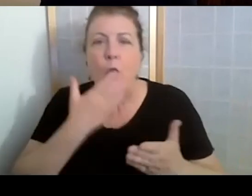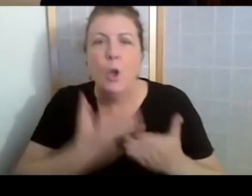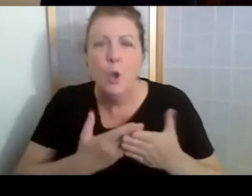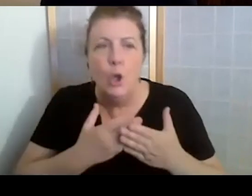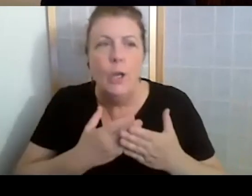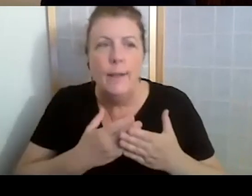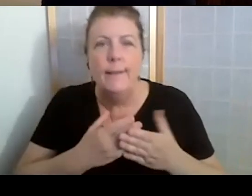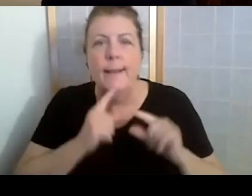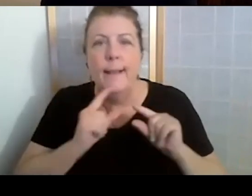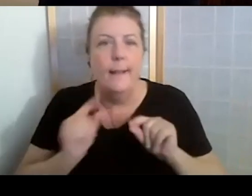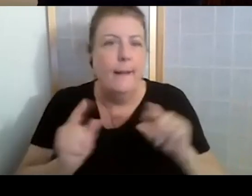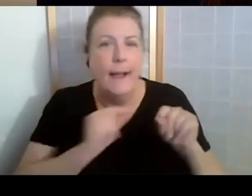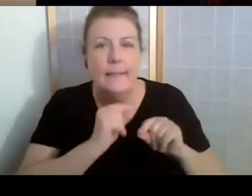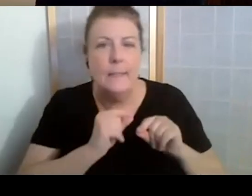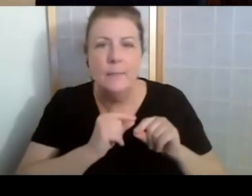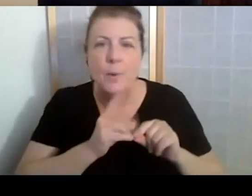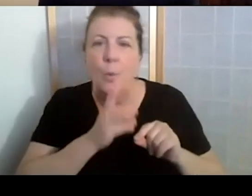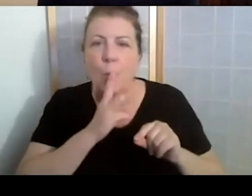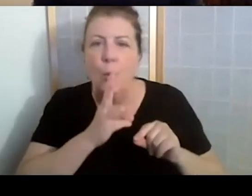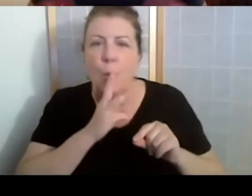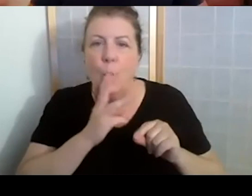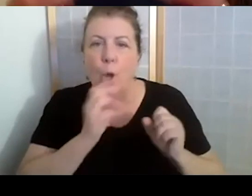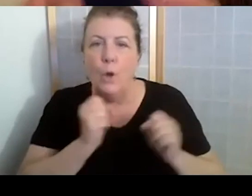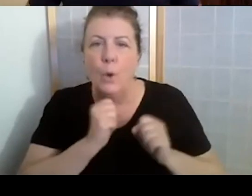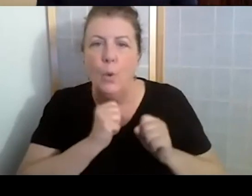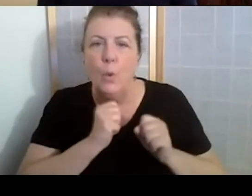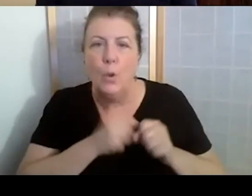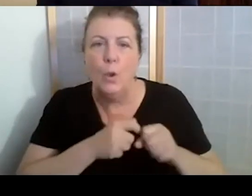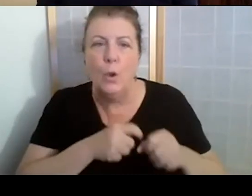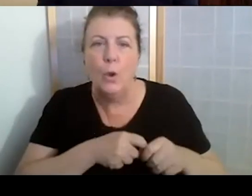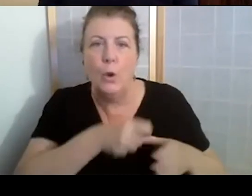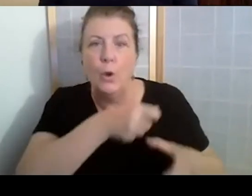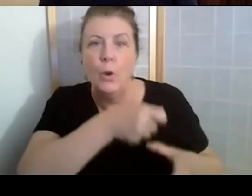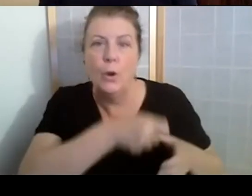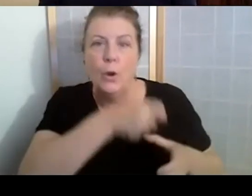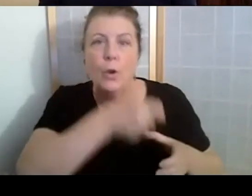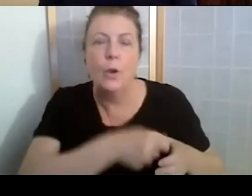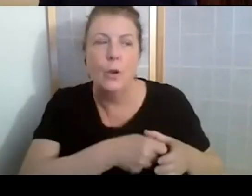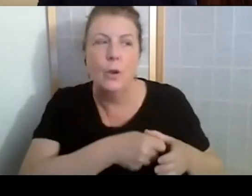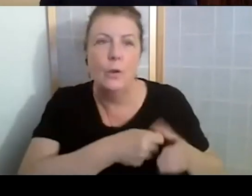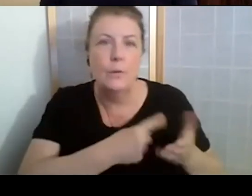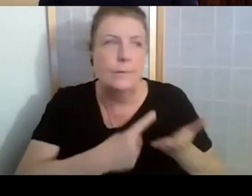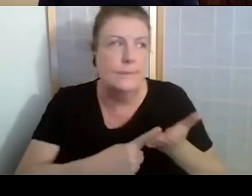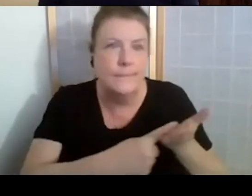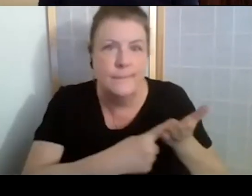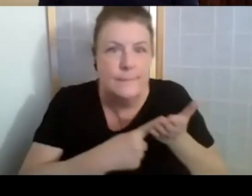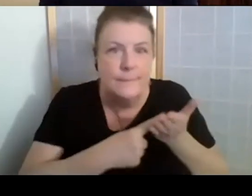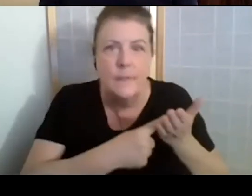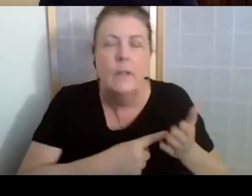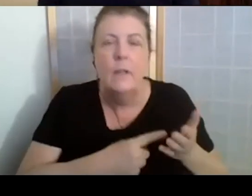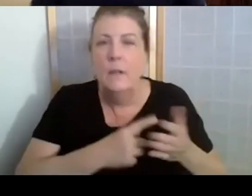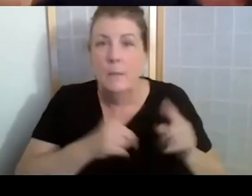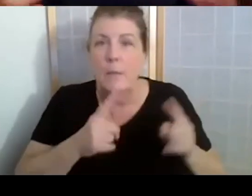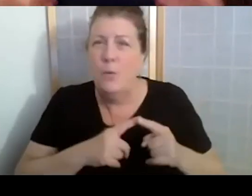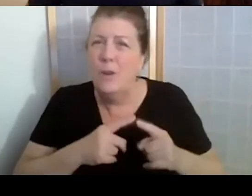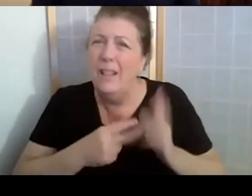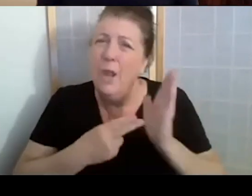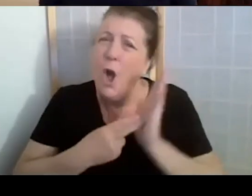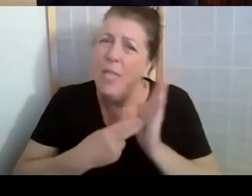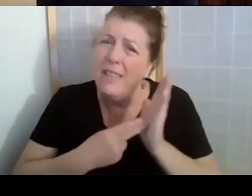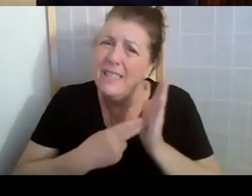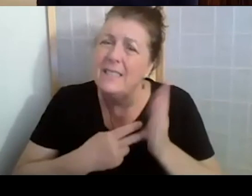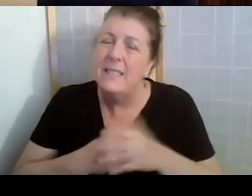reason that, you know, that Tanya and Susannah are sitting here right now is because their shows are speaking to